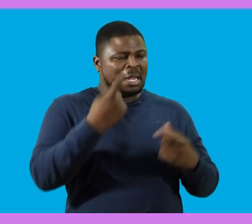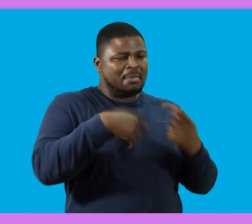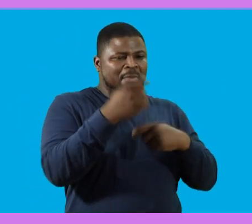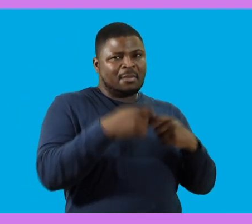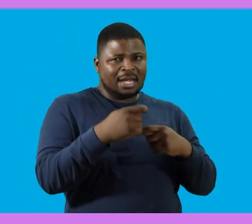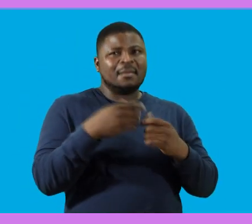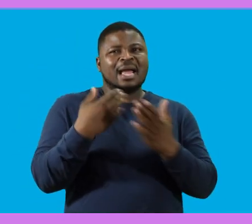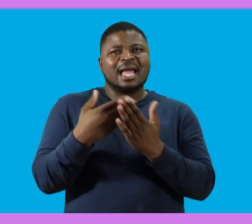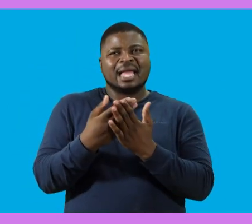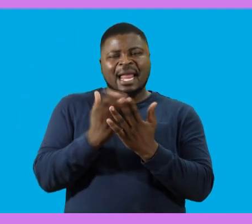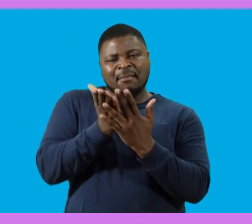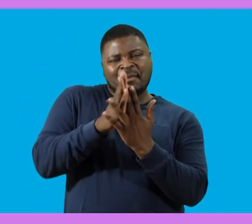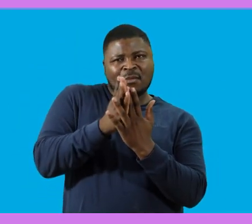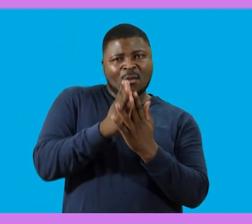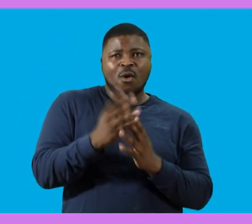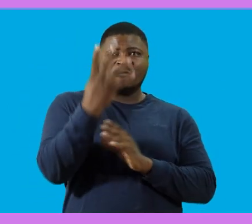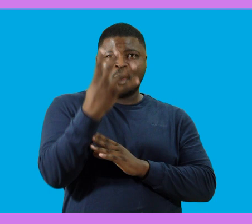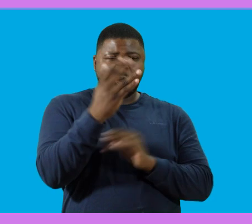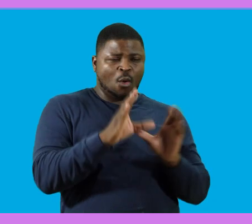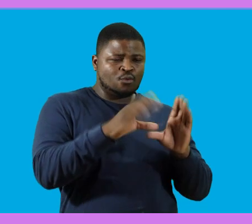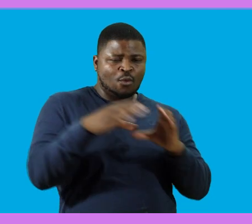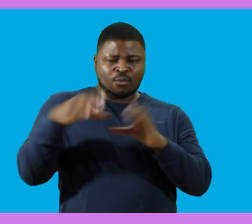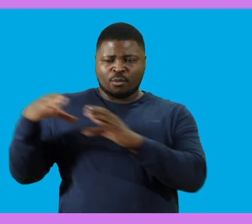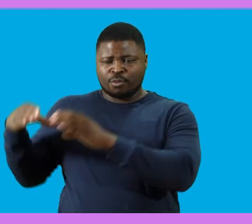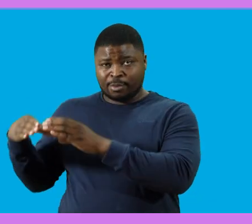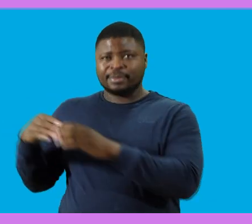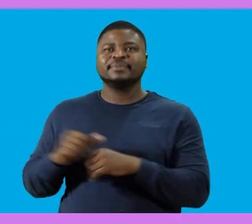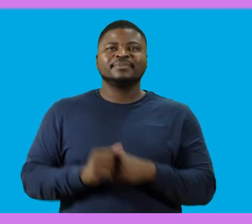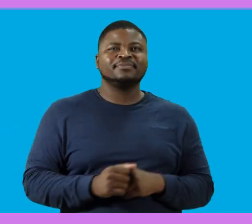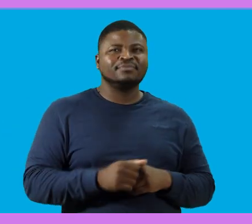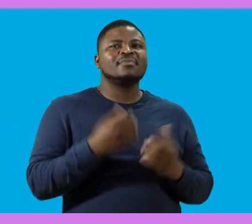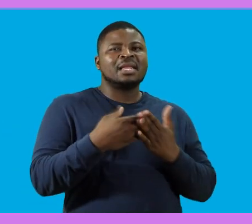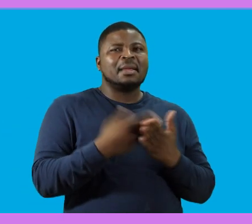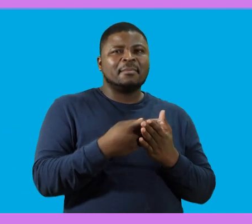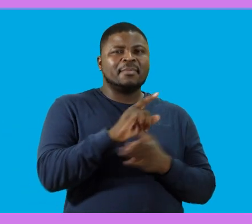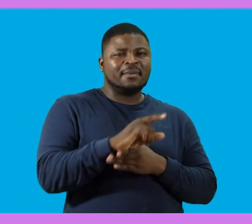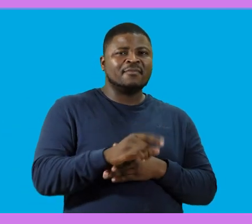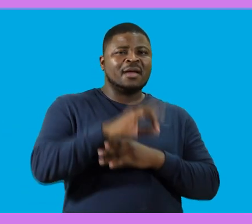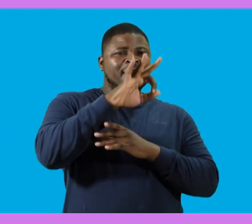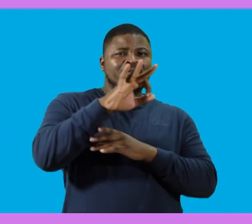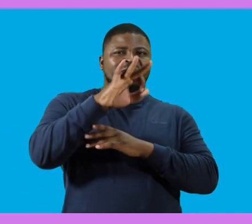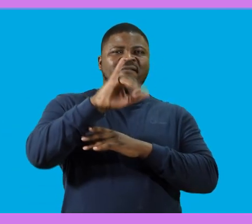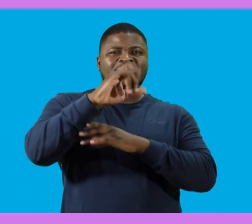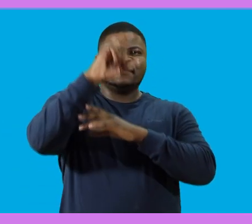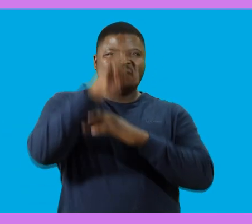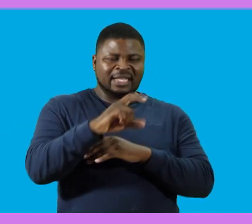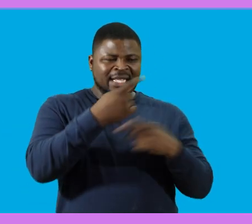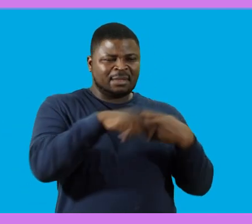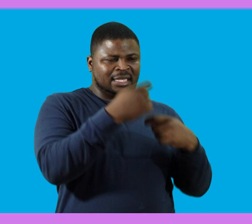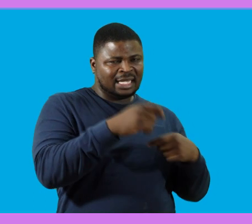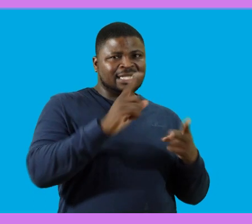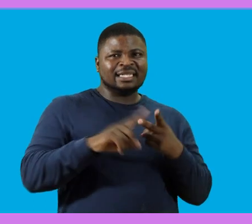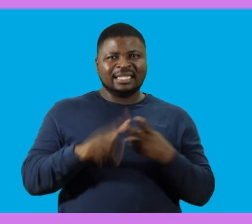household. Expenses can be divided up into 4 groups. It can be fixed